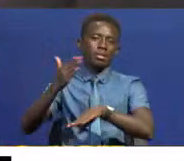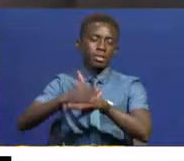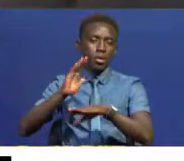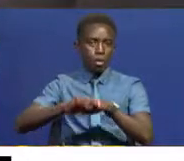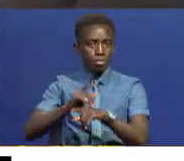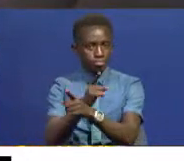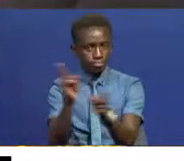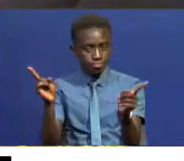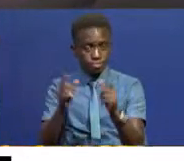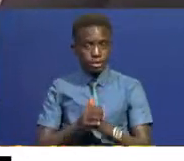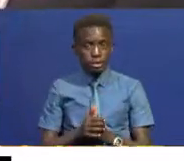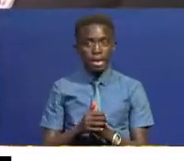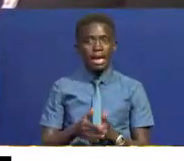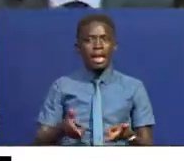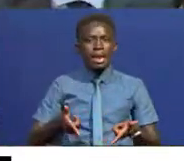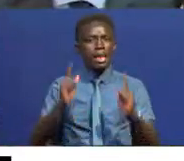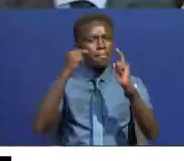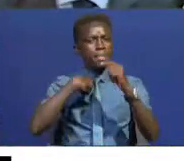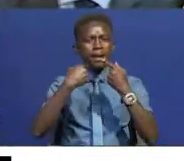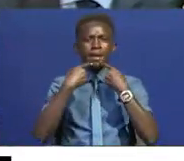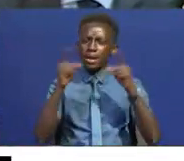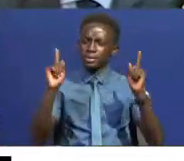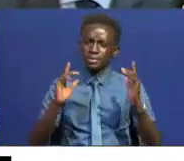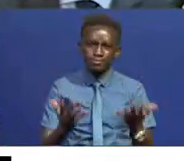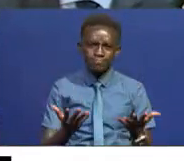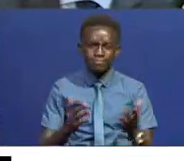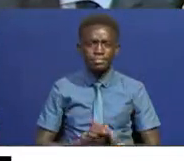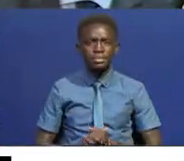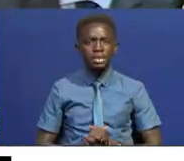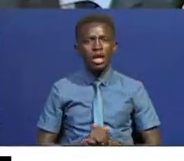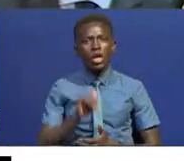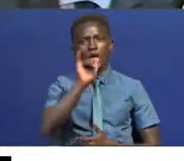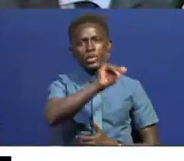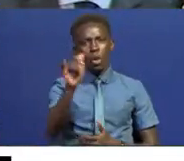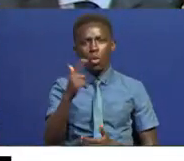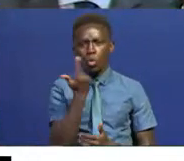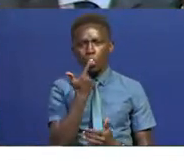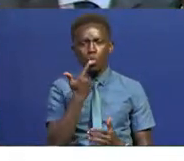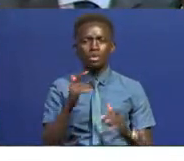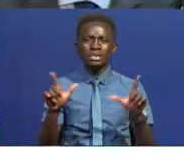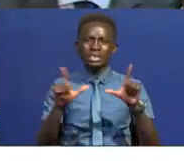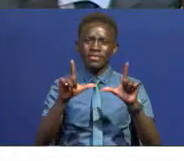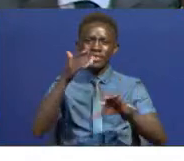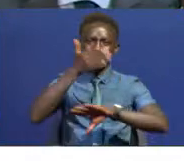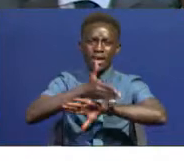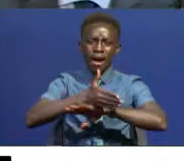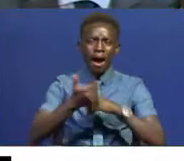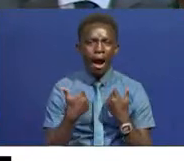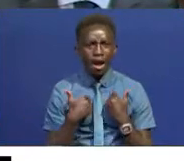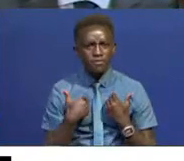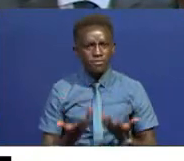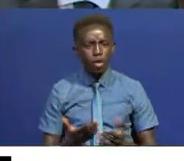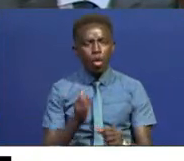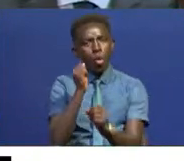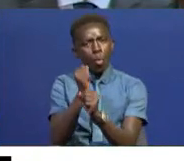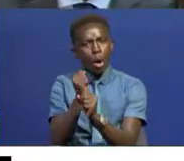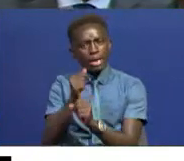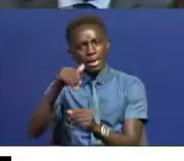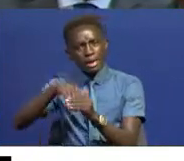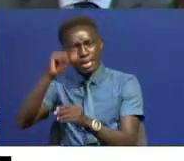Let me also announce here that those who have fake certificates working for government at any